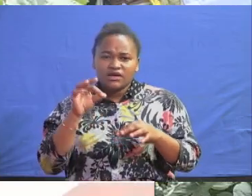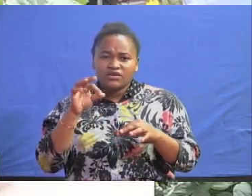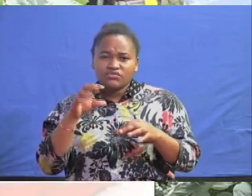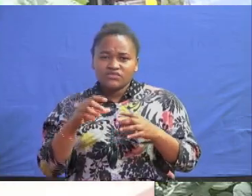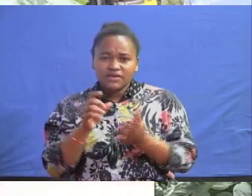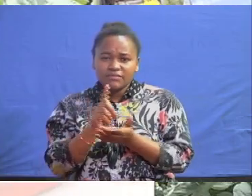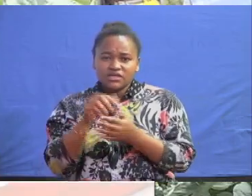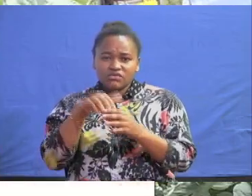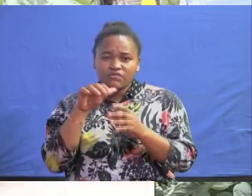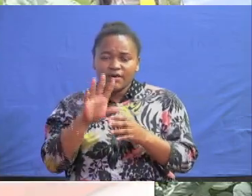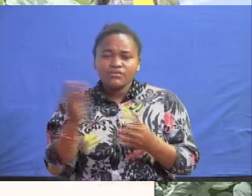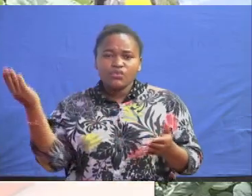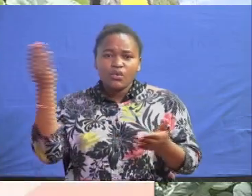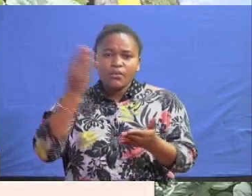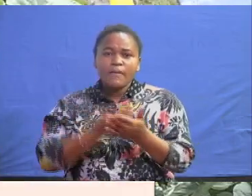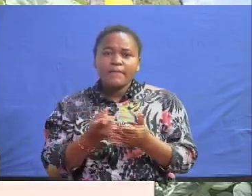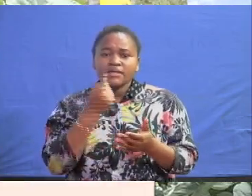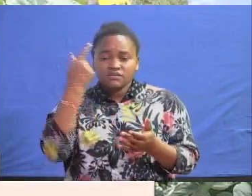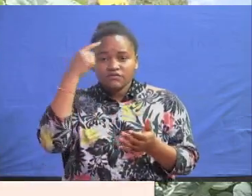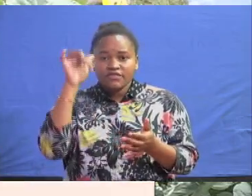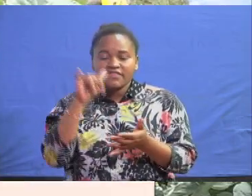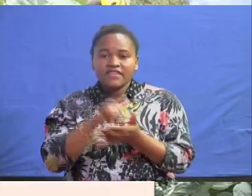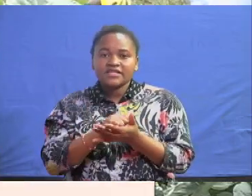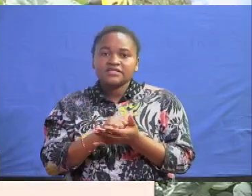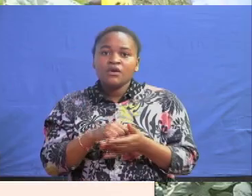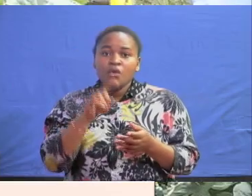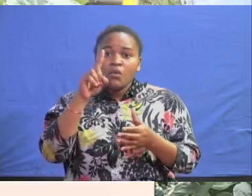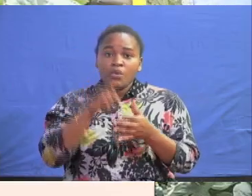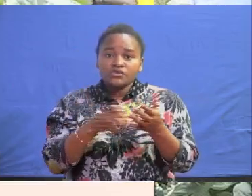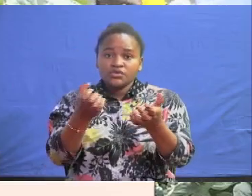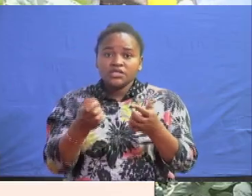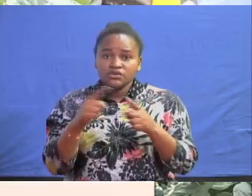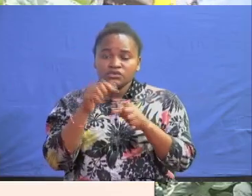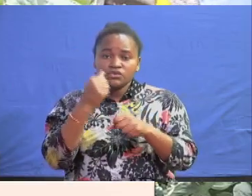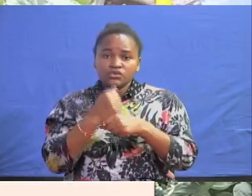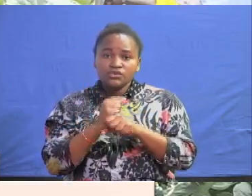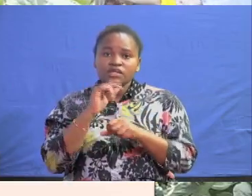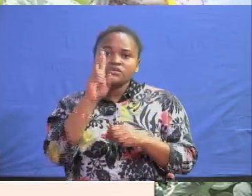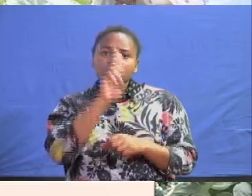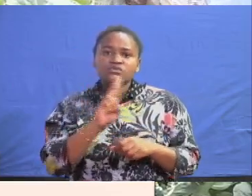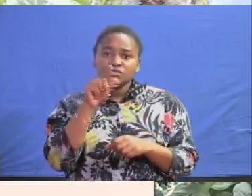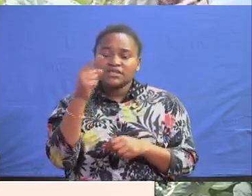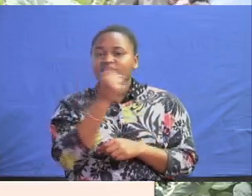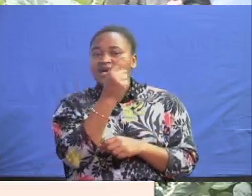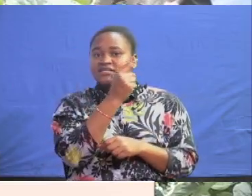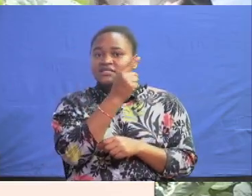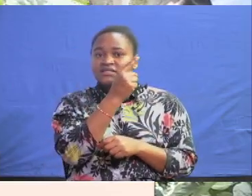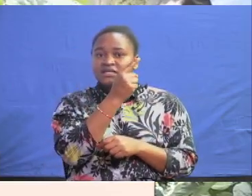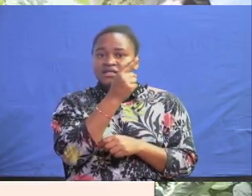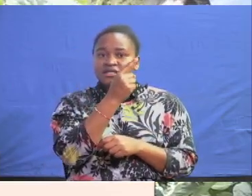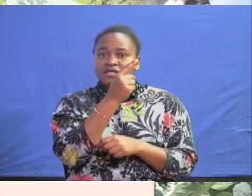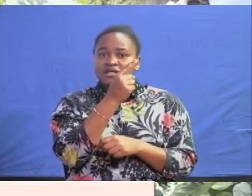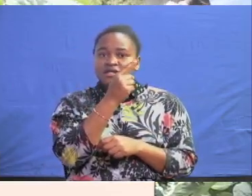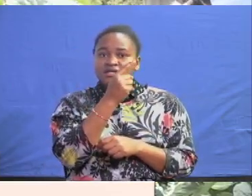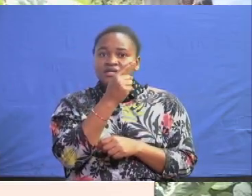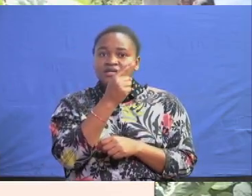to buy pesticide for your farm. What you just need to do, use this weed over here. This weed over